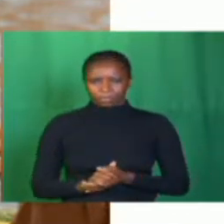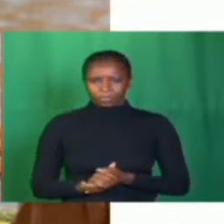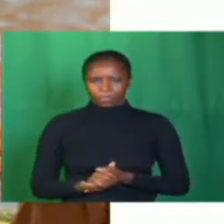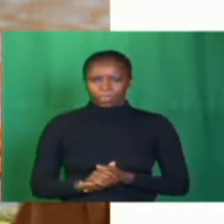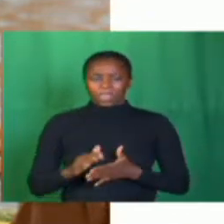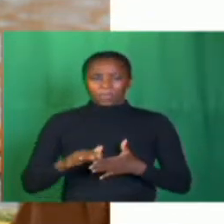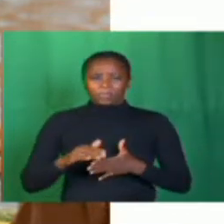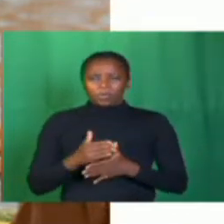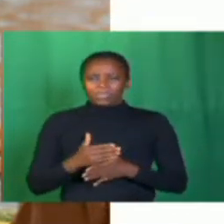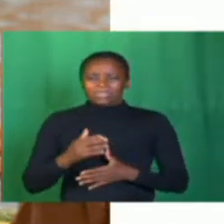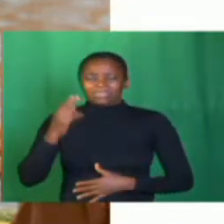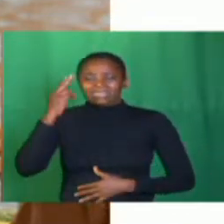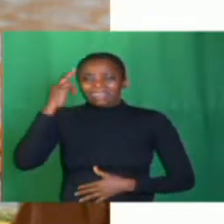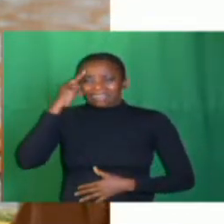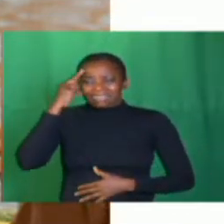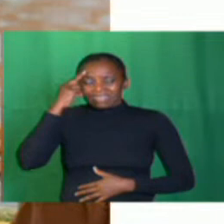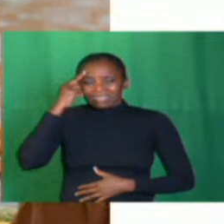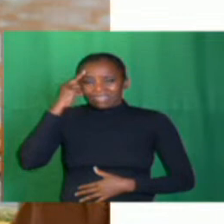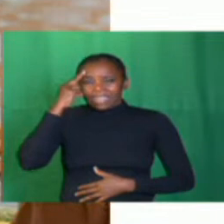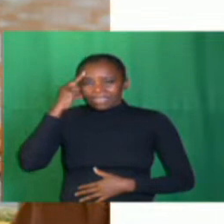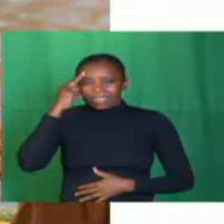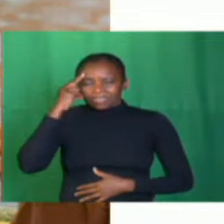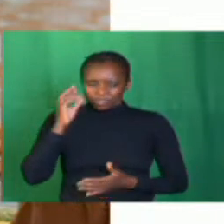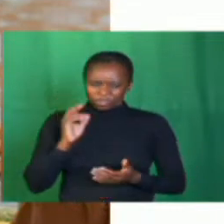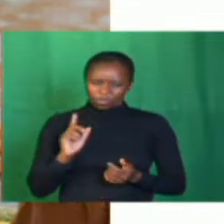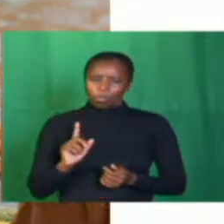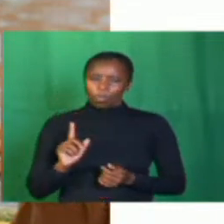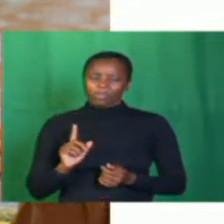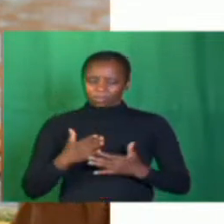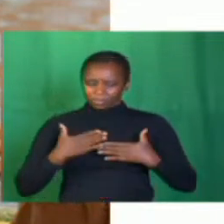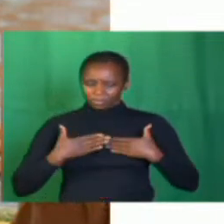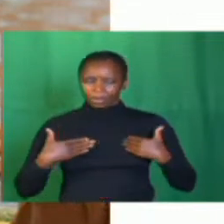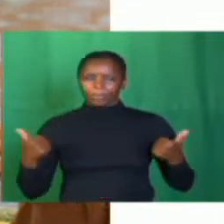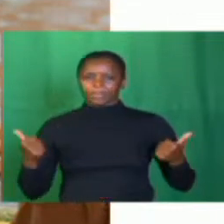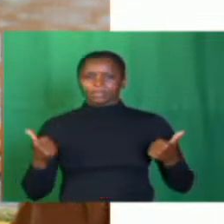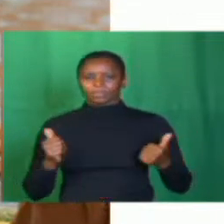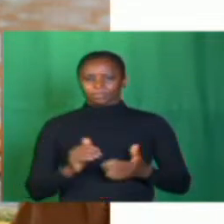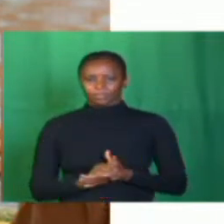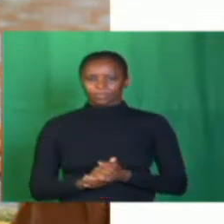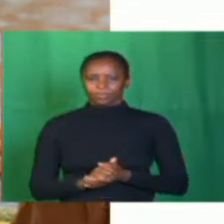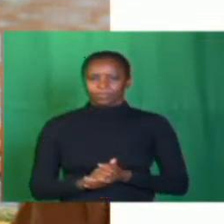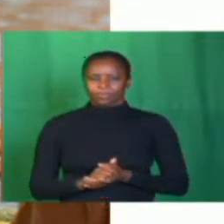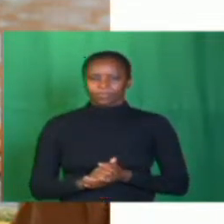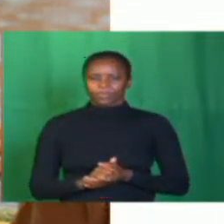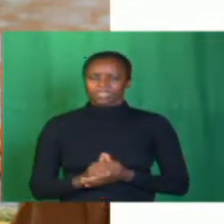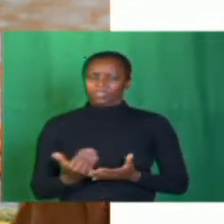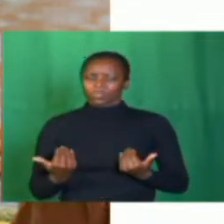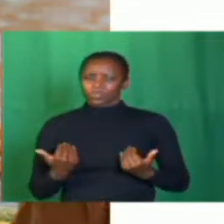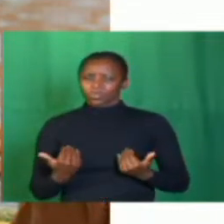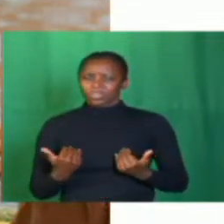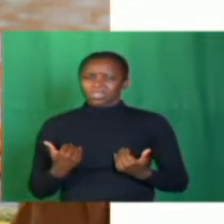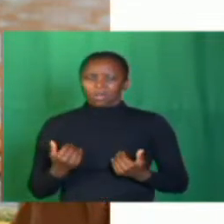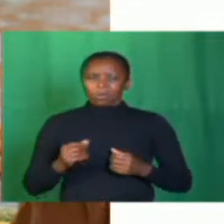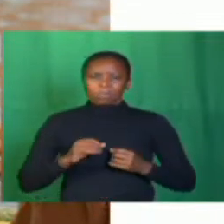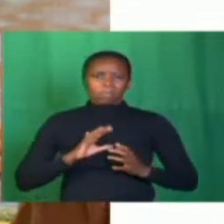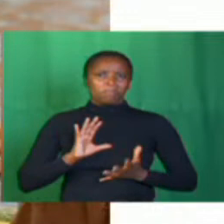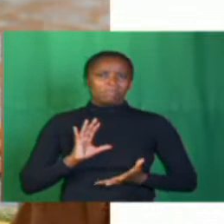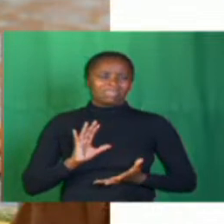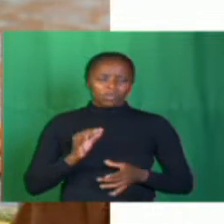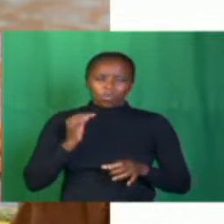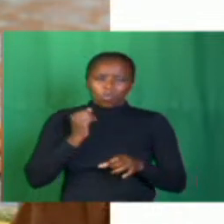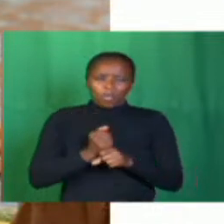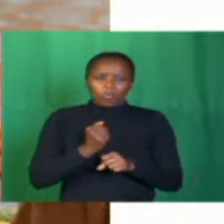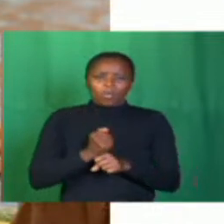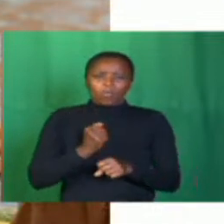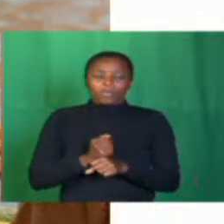the understanding, the kind of understanding that they had at this time. They marveled at the works of God that they were